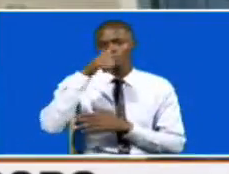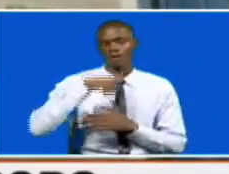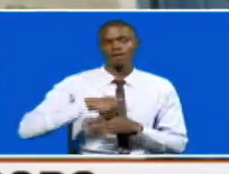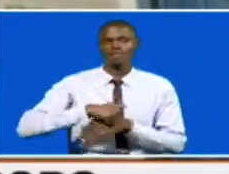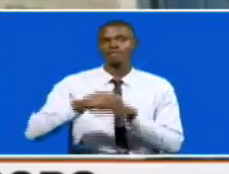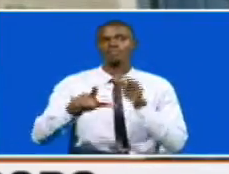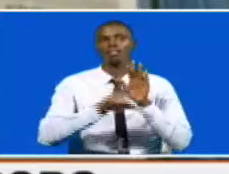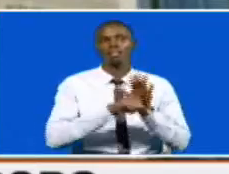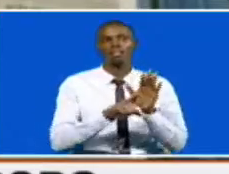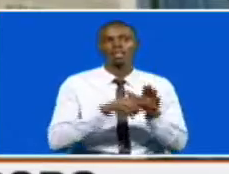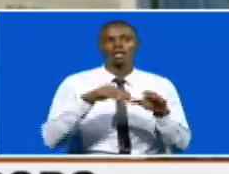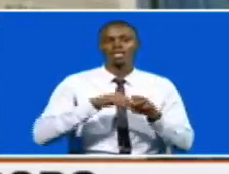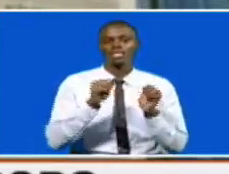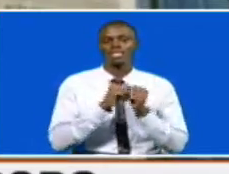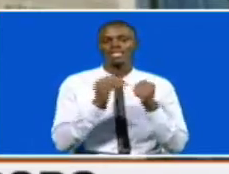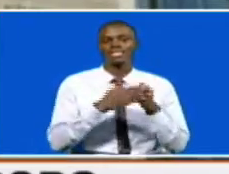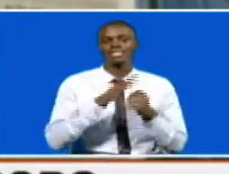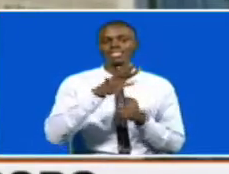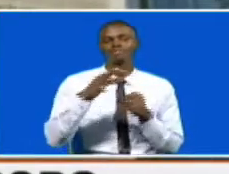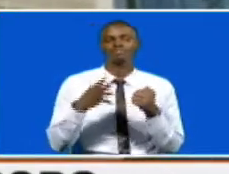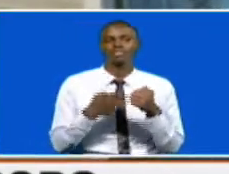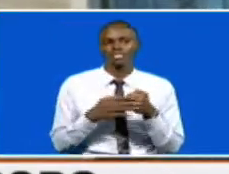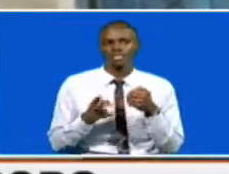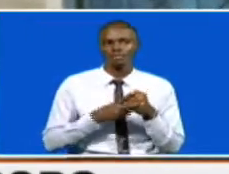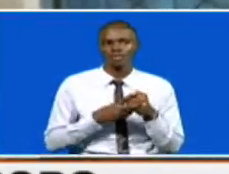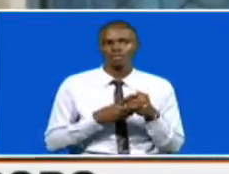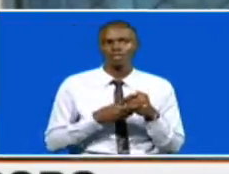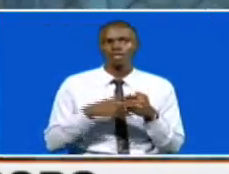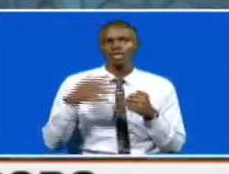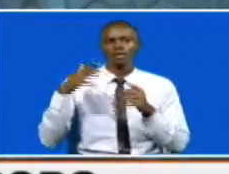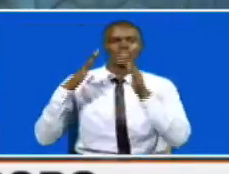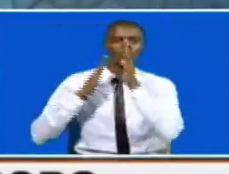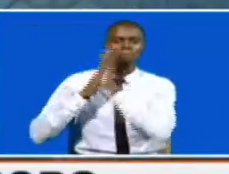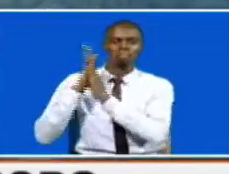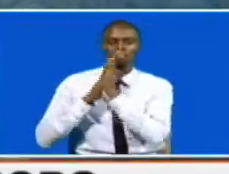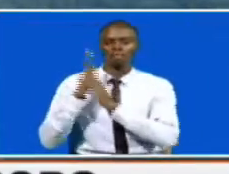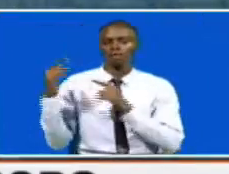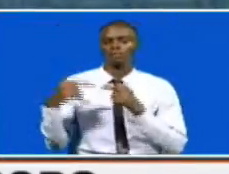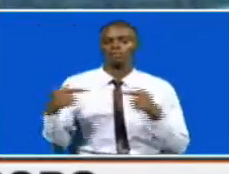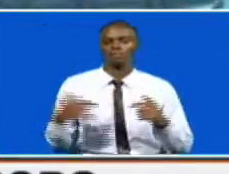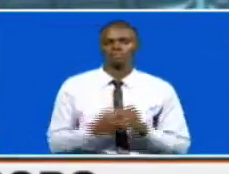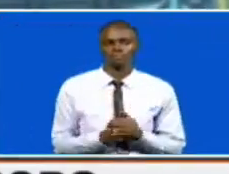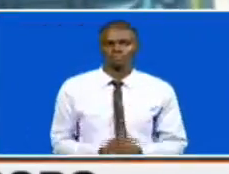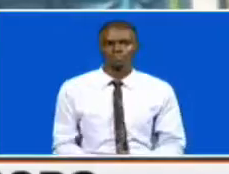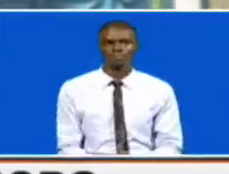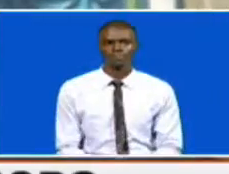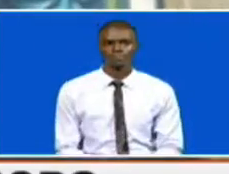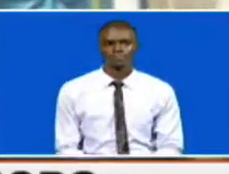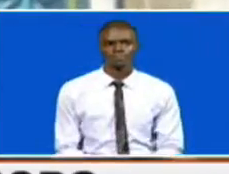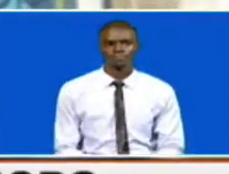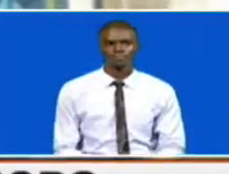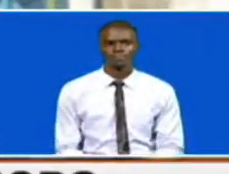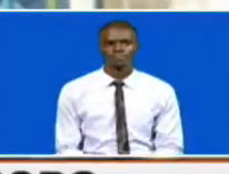in 1957 at the heights of Mau Mau opposition. Bramwell Bwire,